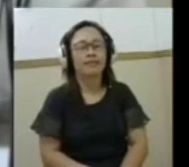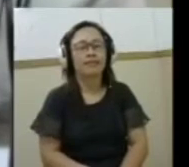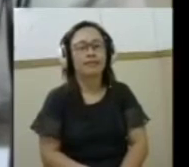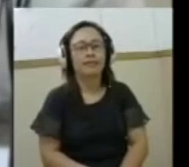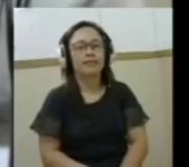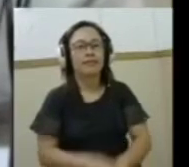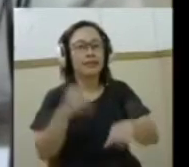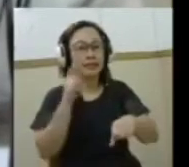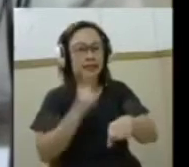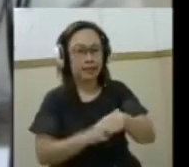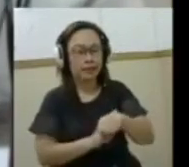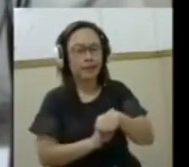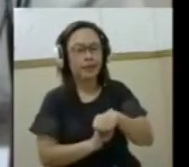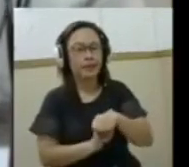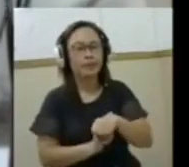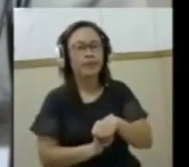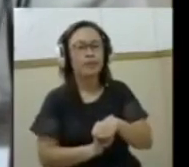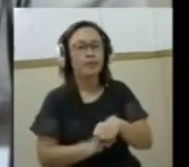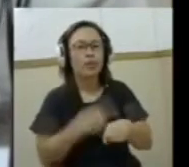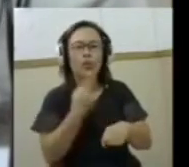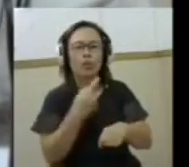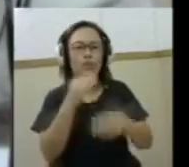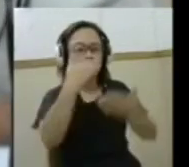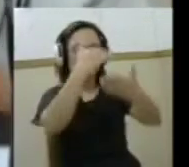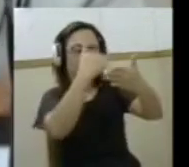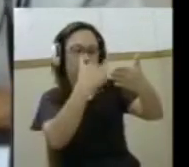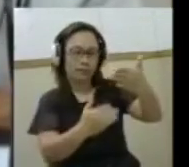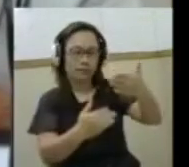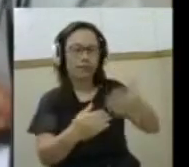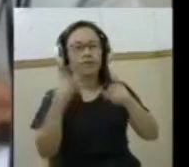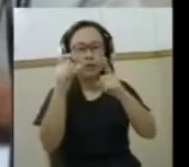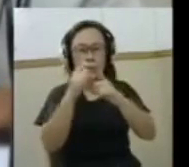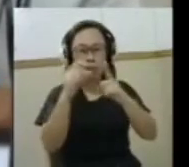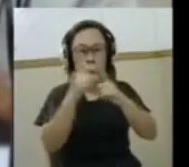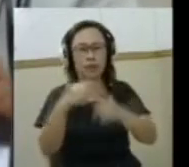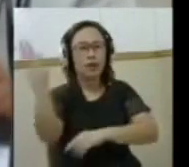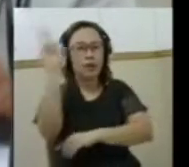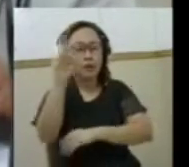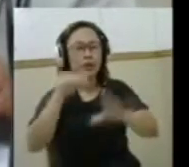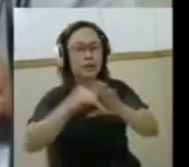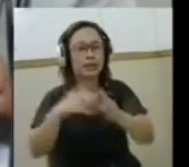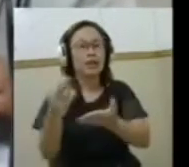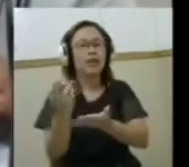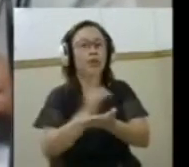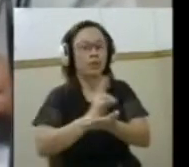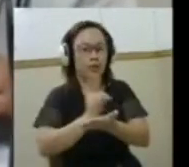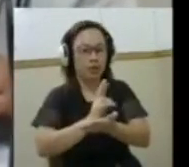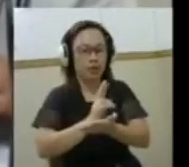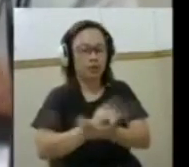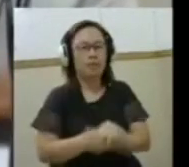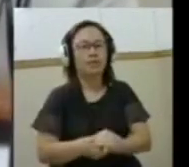At this point in time, who can enumerate the technical terms used in research?